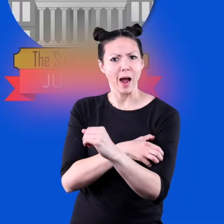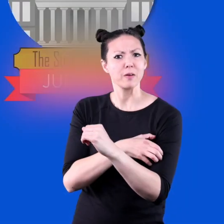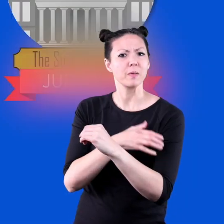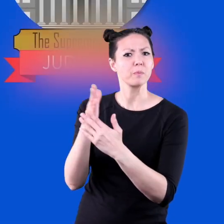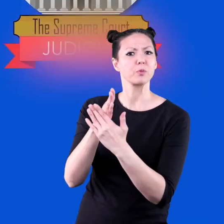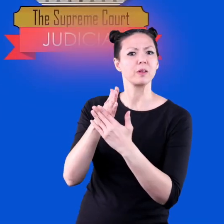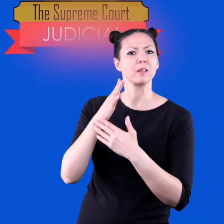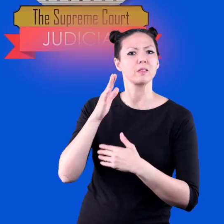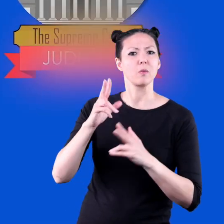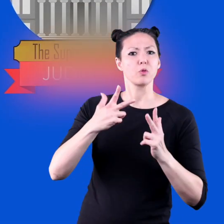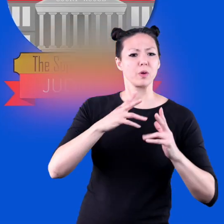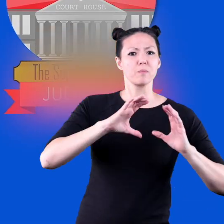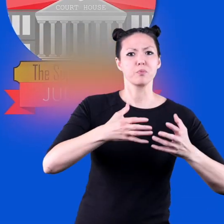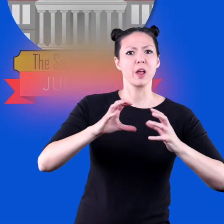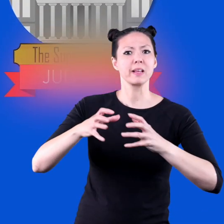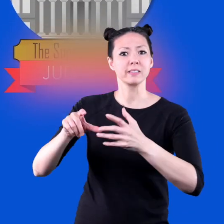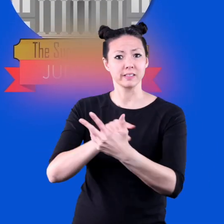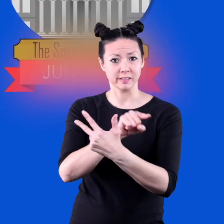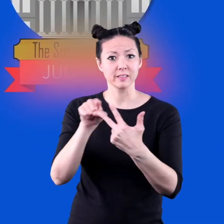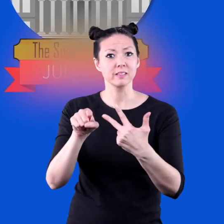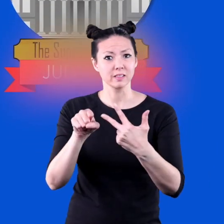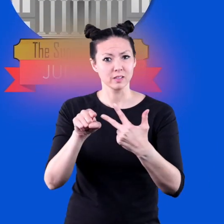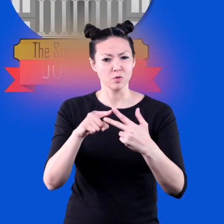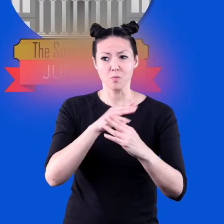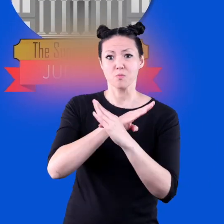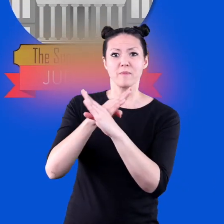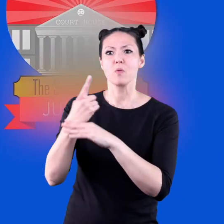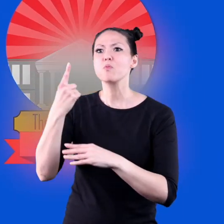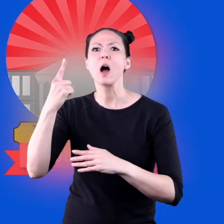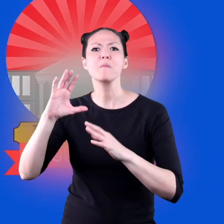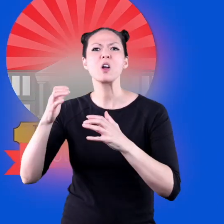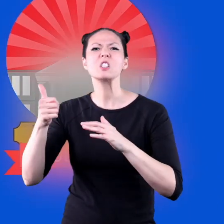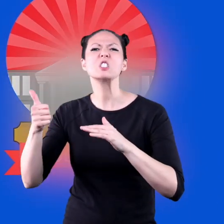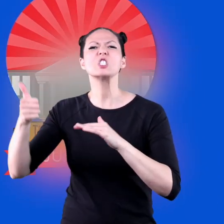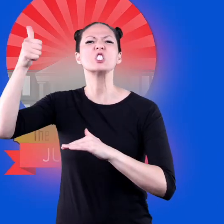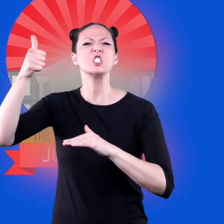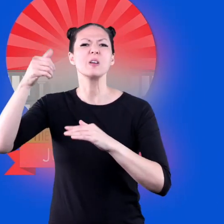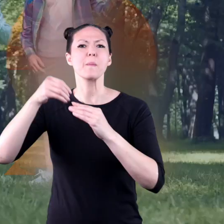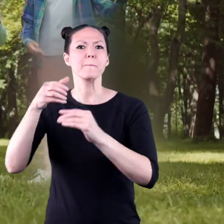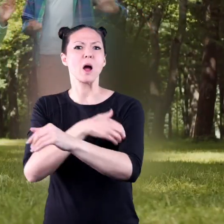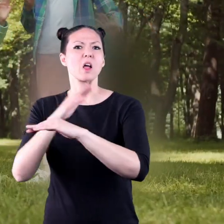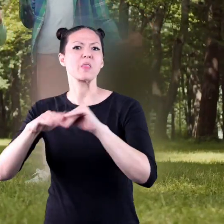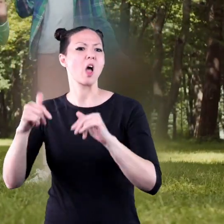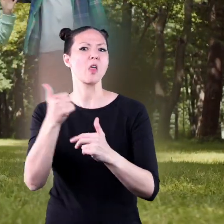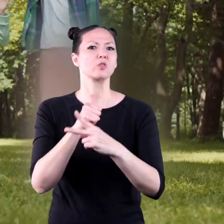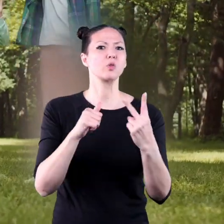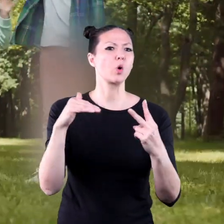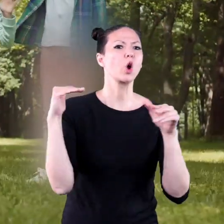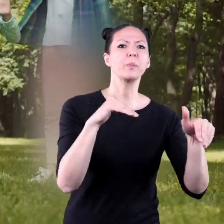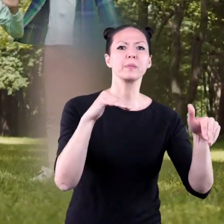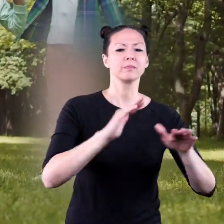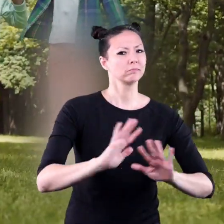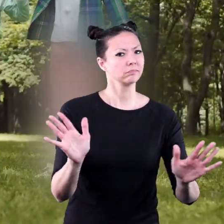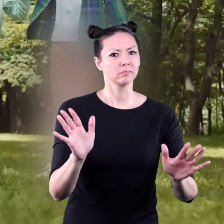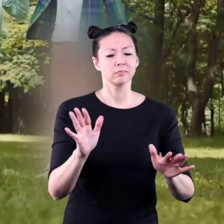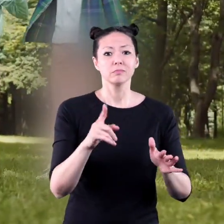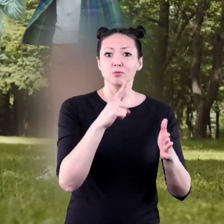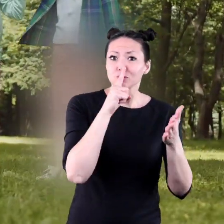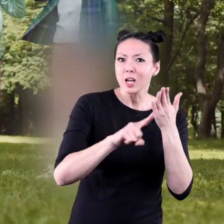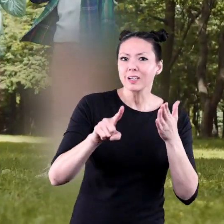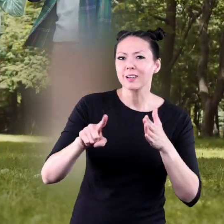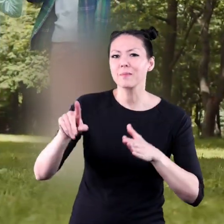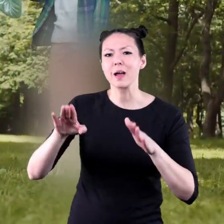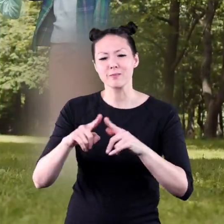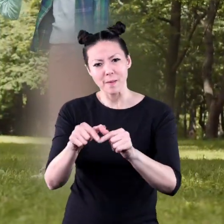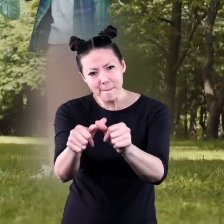Most importantly, it prevents one branch from becoming too powerful. Checks and balances help maintain